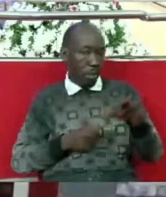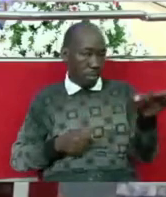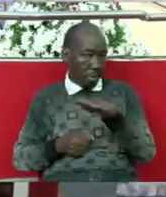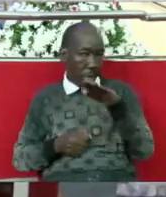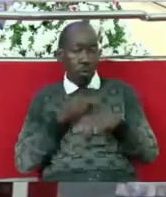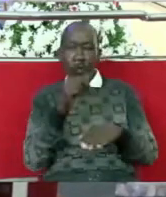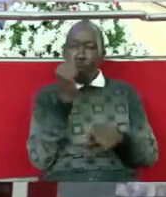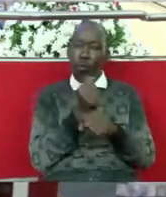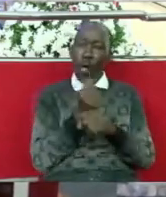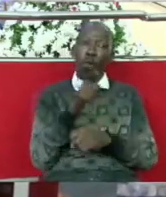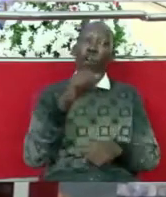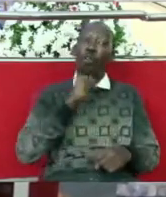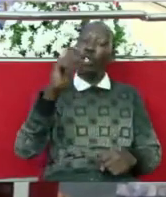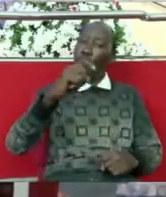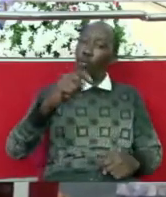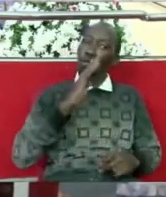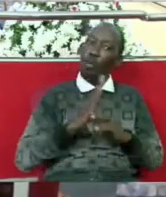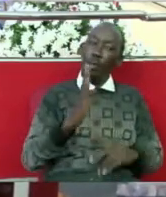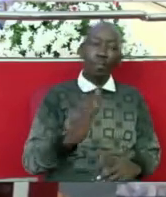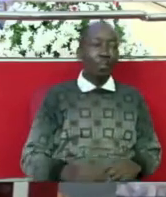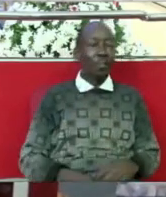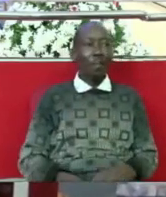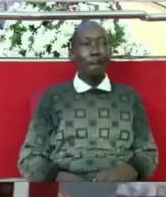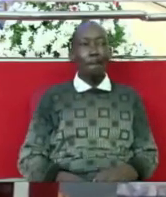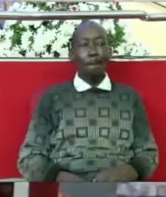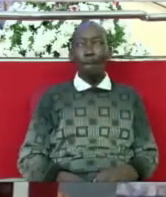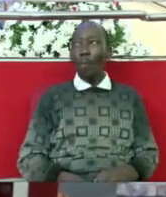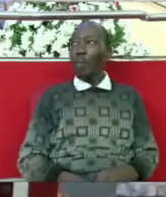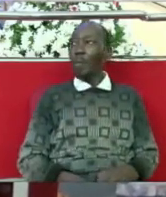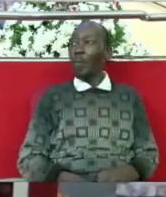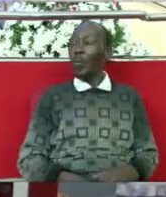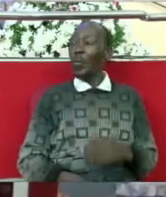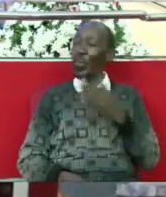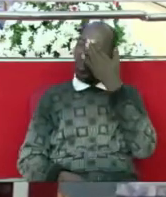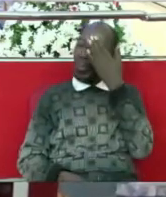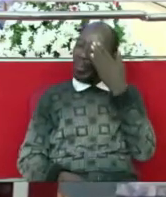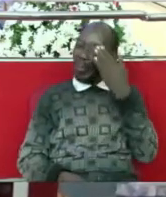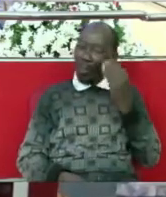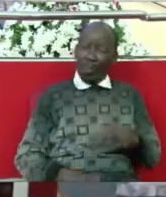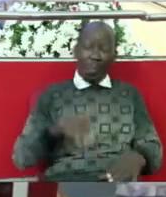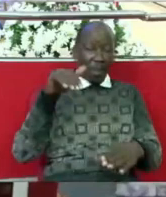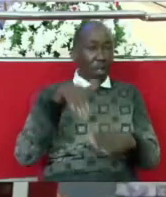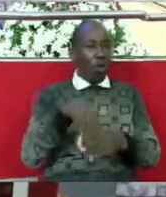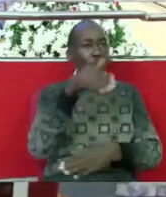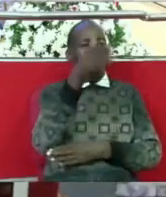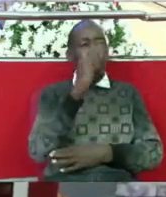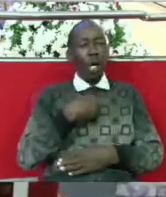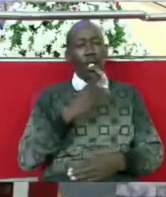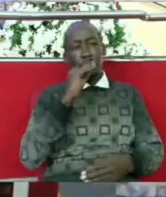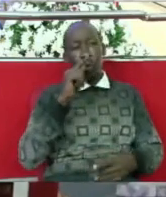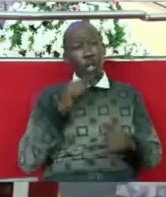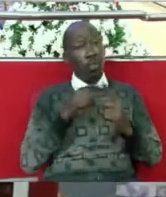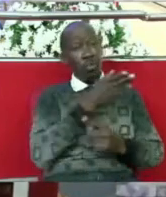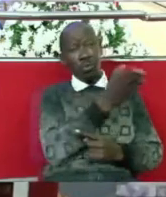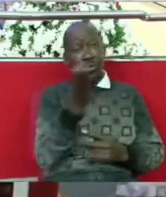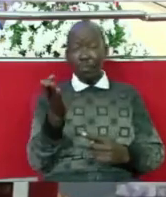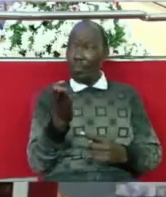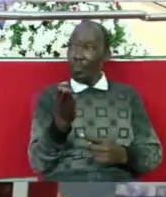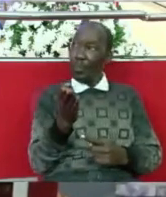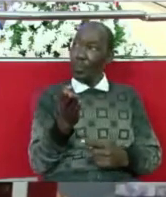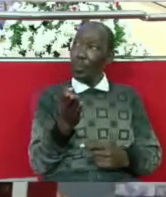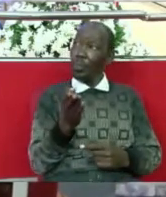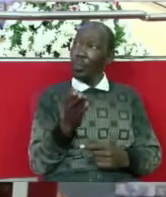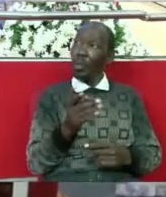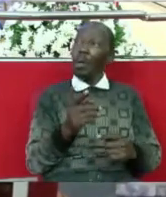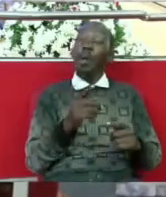are not supposed to be. And the Lord has spoken to you.